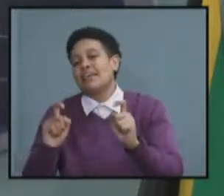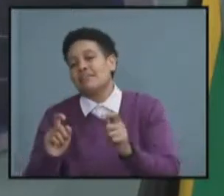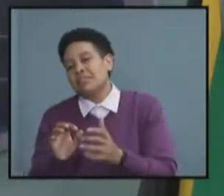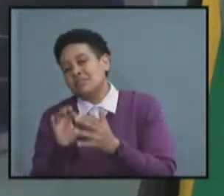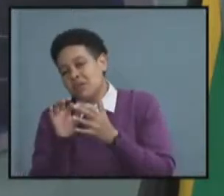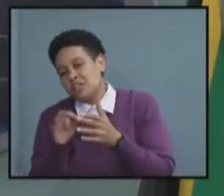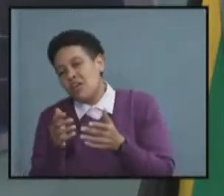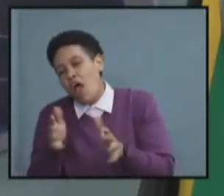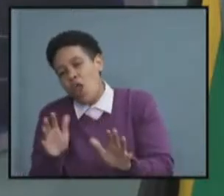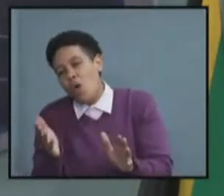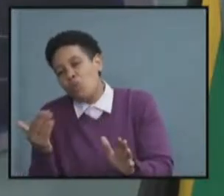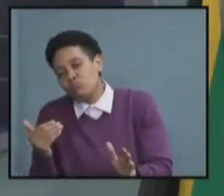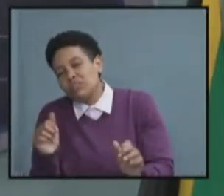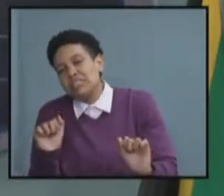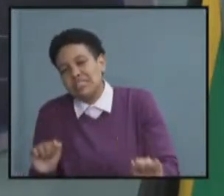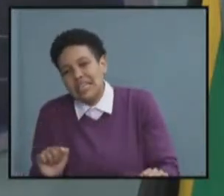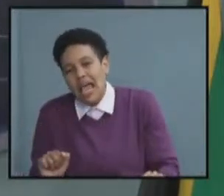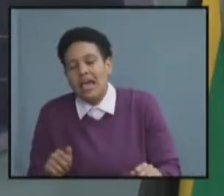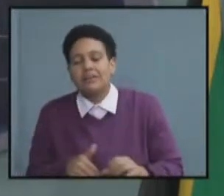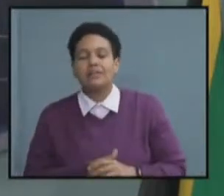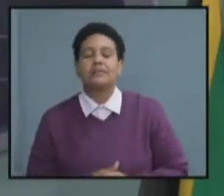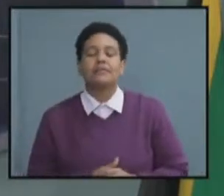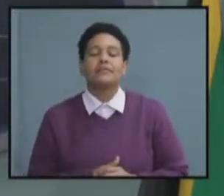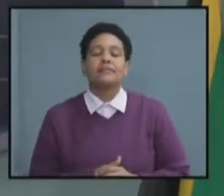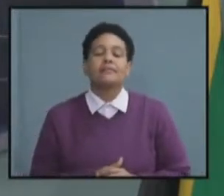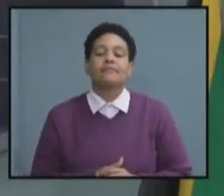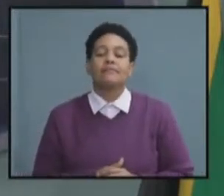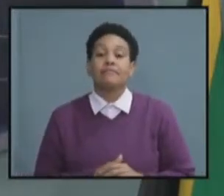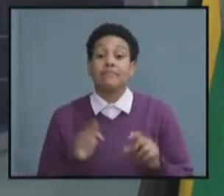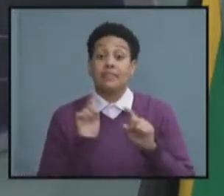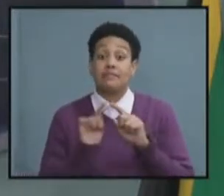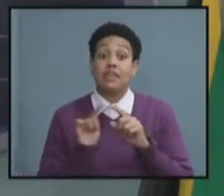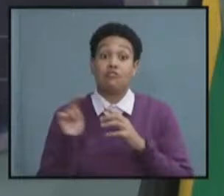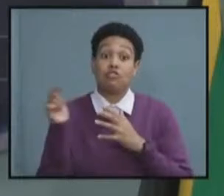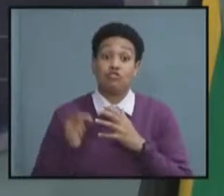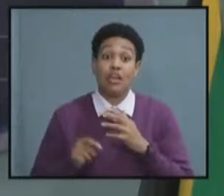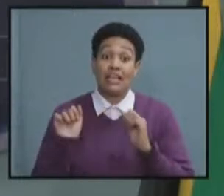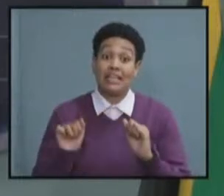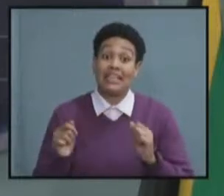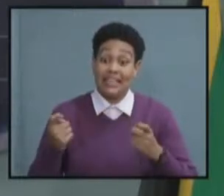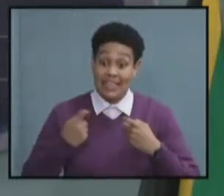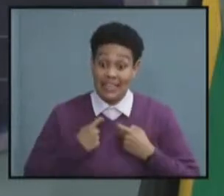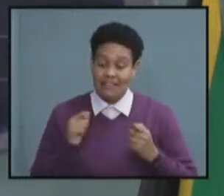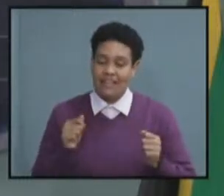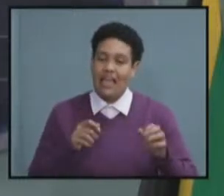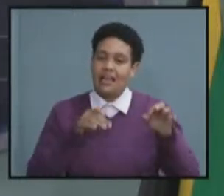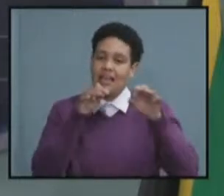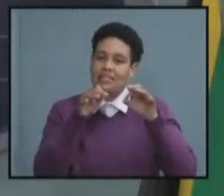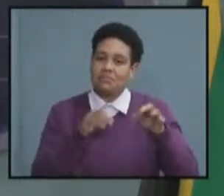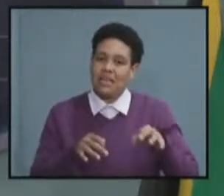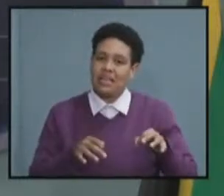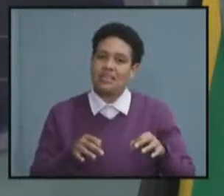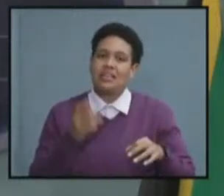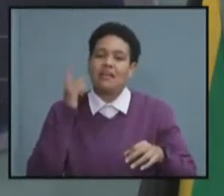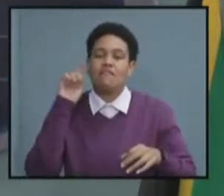special circumstances. The various criteria given can be outlined, and in particular for diplomats, it